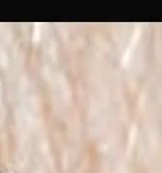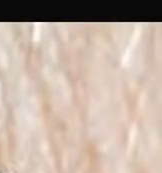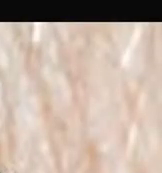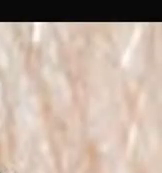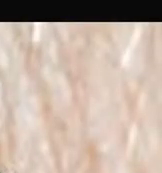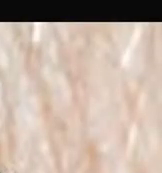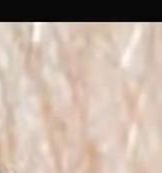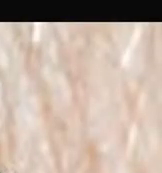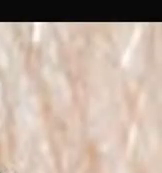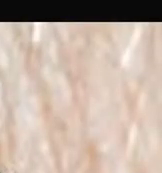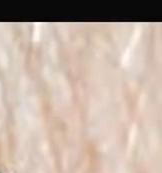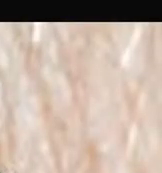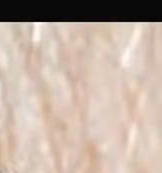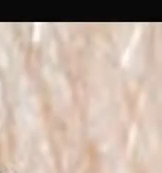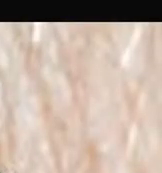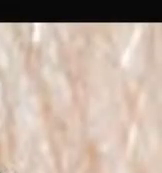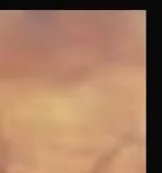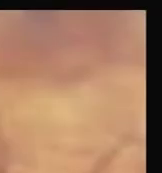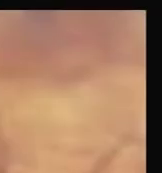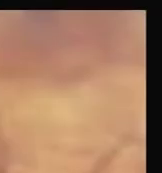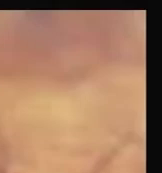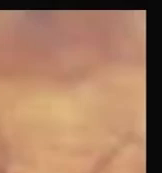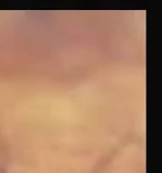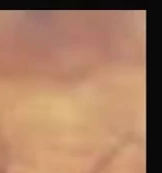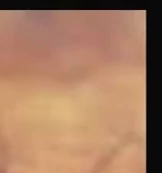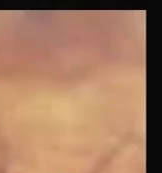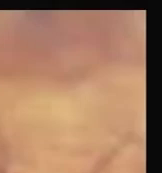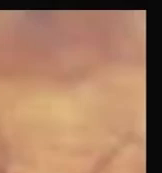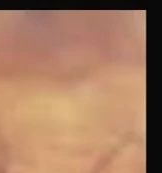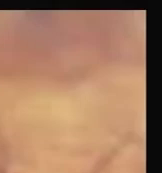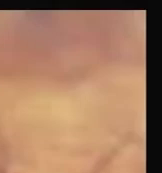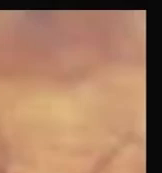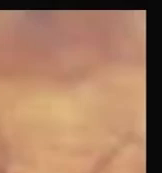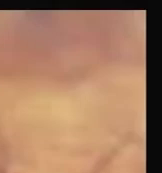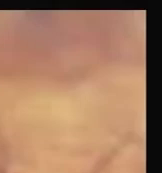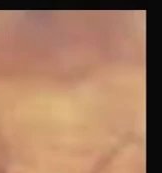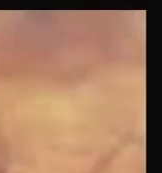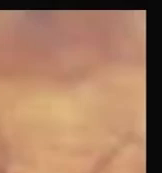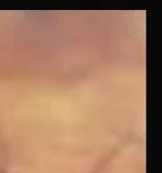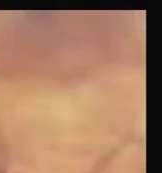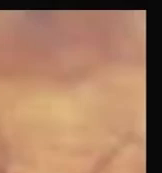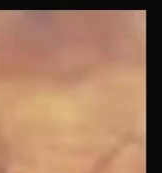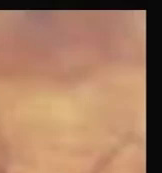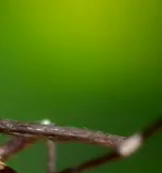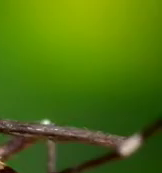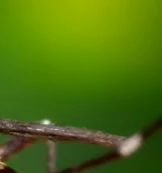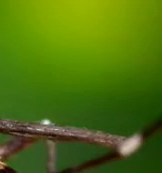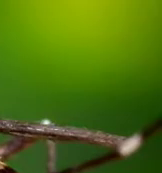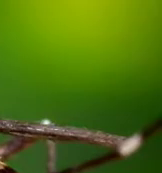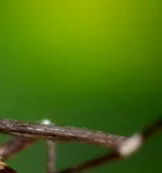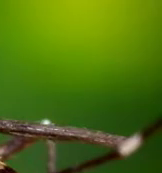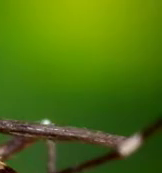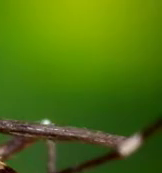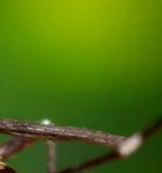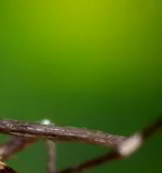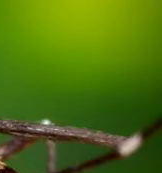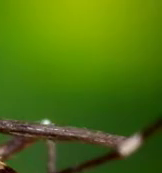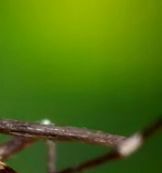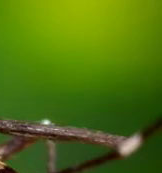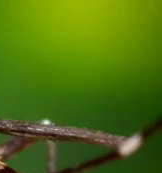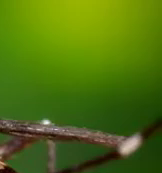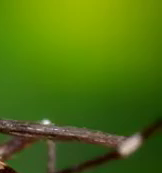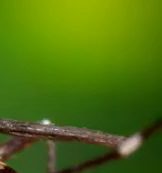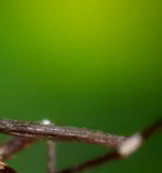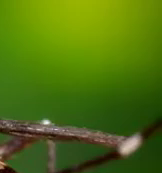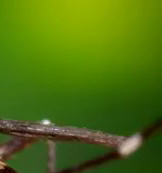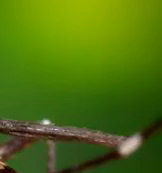79 suspected dengue cases for the year so far, compared to 232 in 2019. But he says this has been a